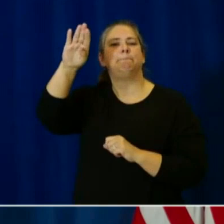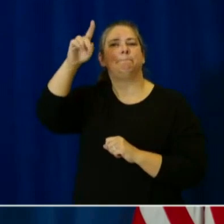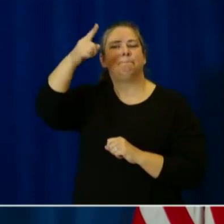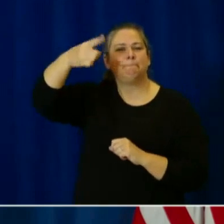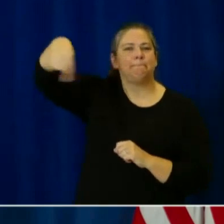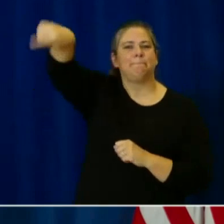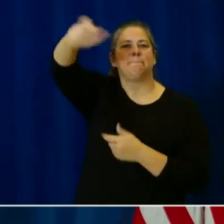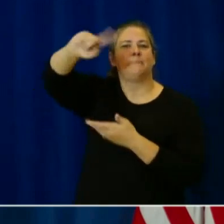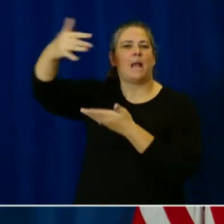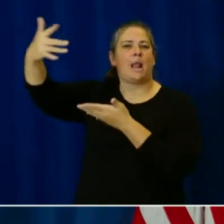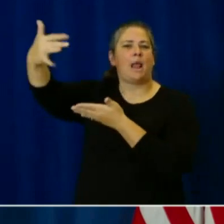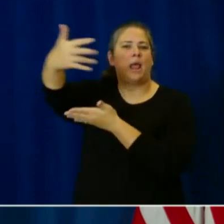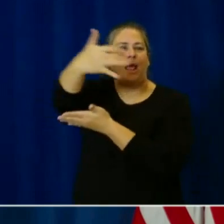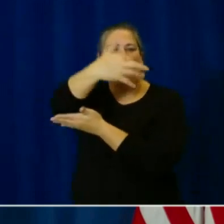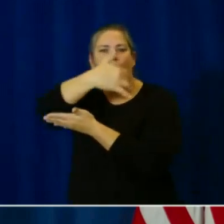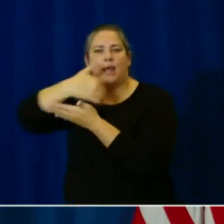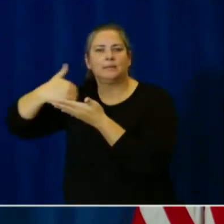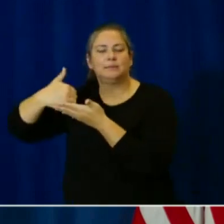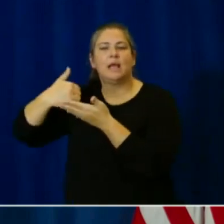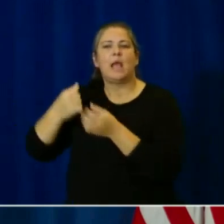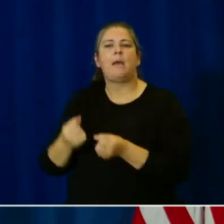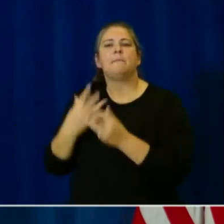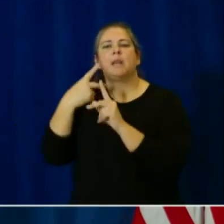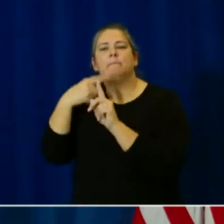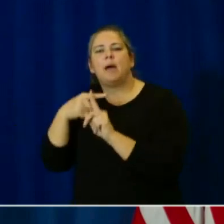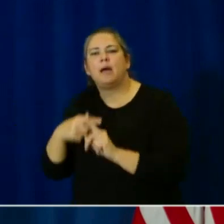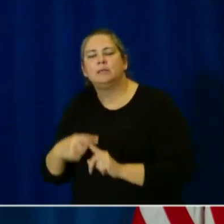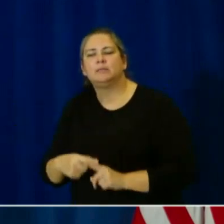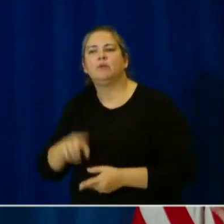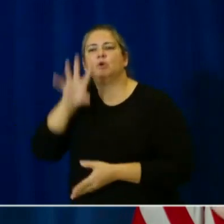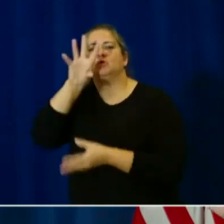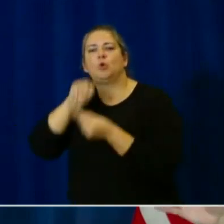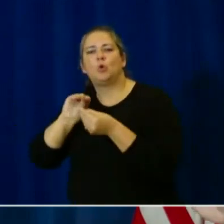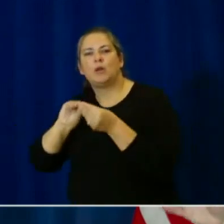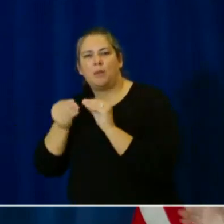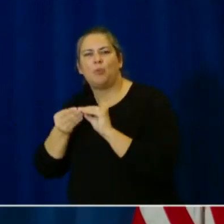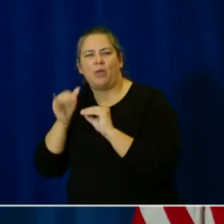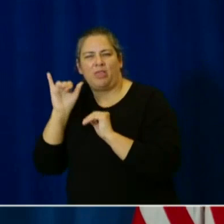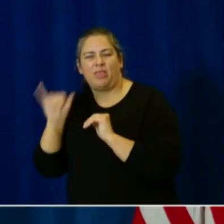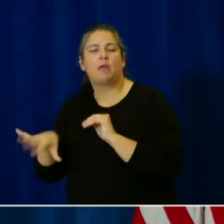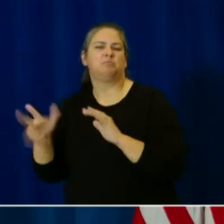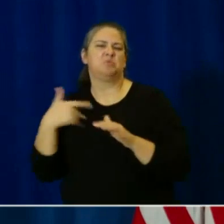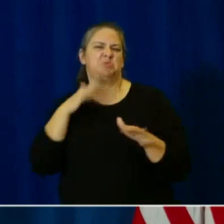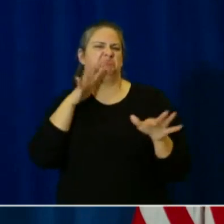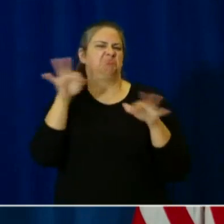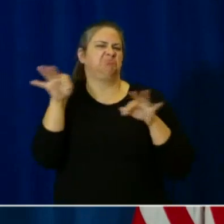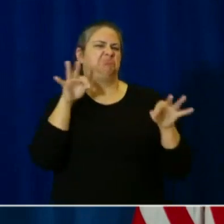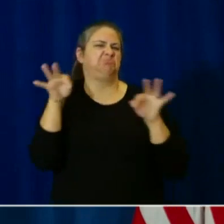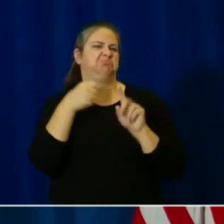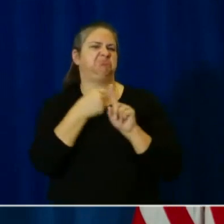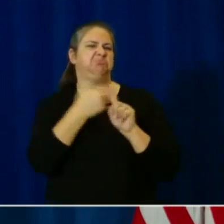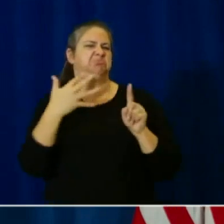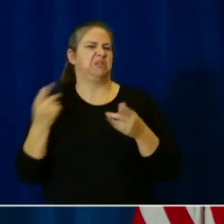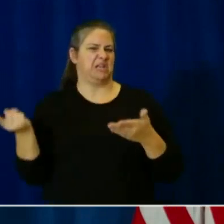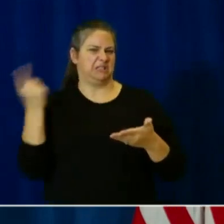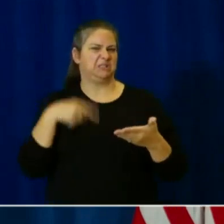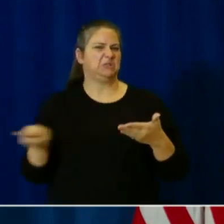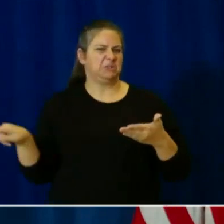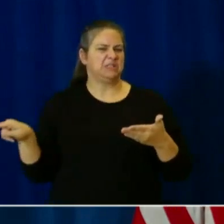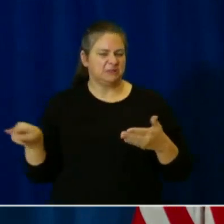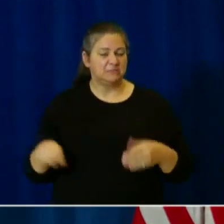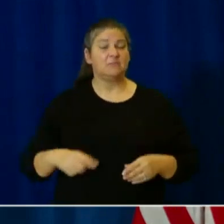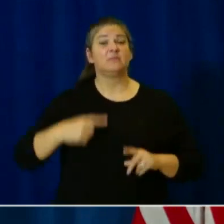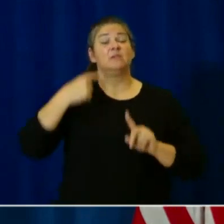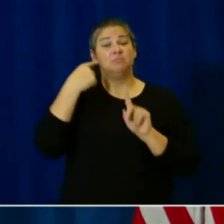total numbers they have plus the numbers of positives that they send in. But we're going to break that down for you next week and also